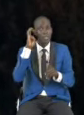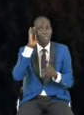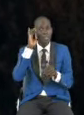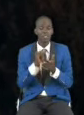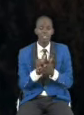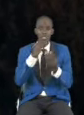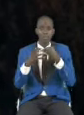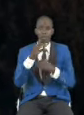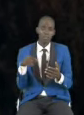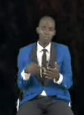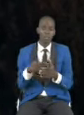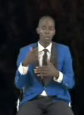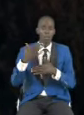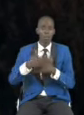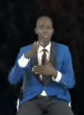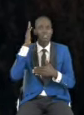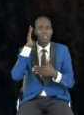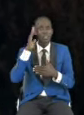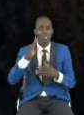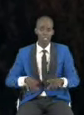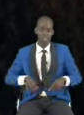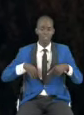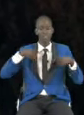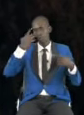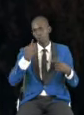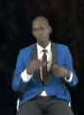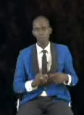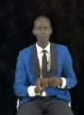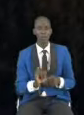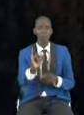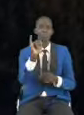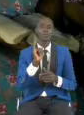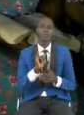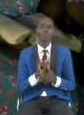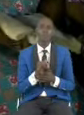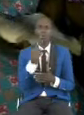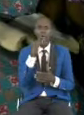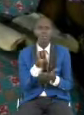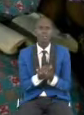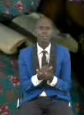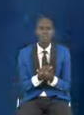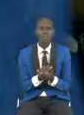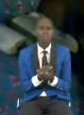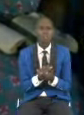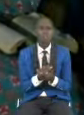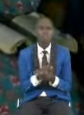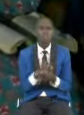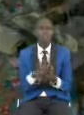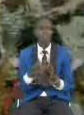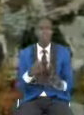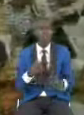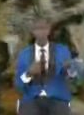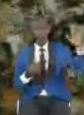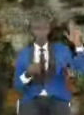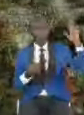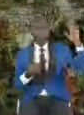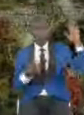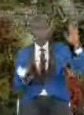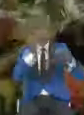shall live forever. Who is that? I said, who is going to live